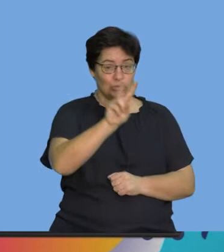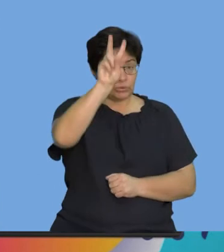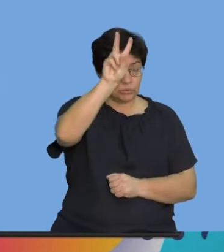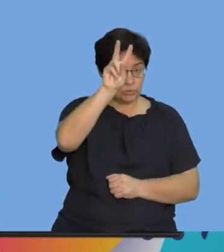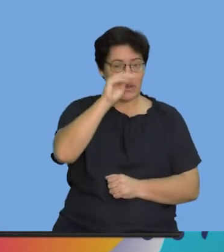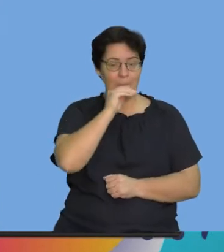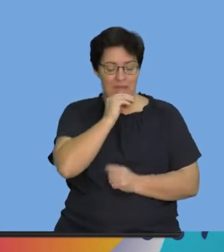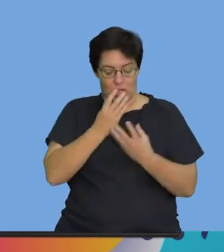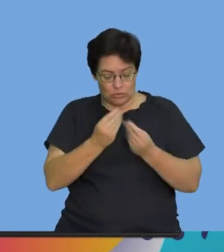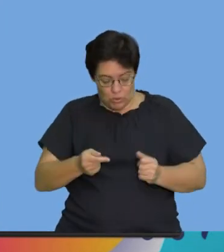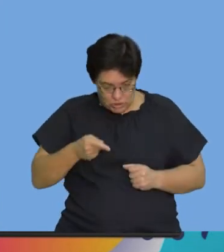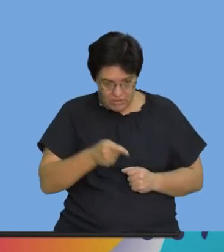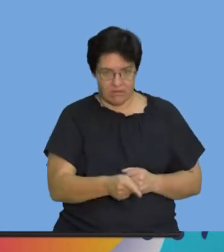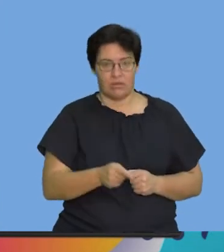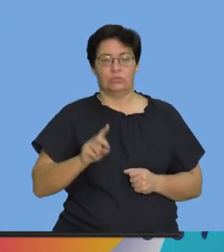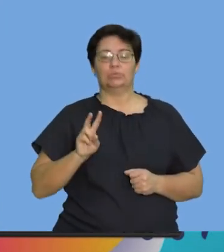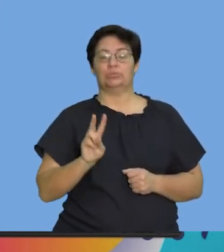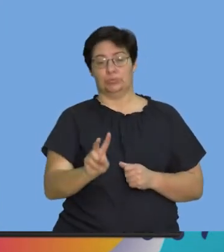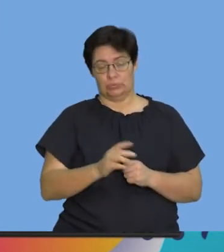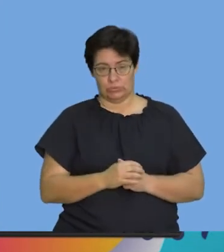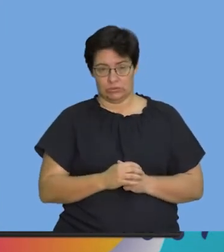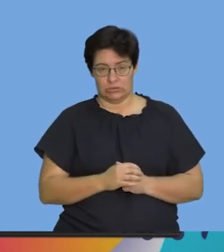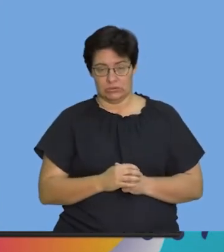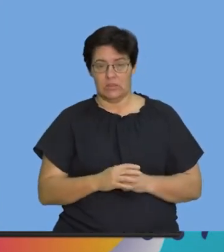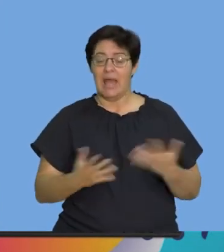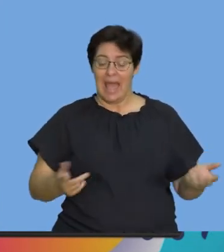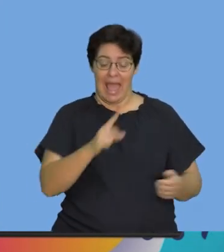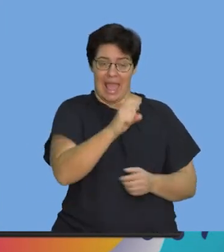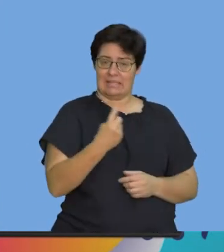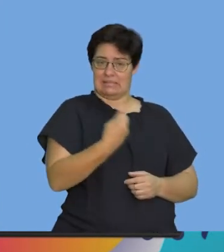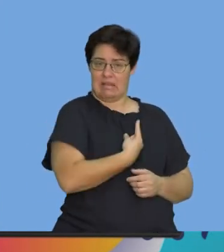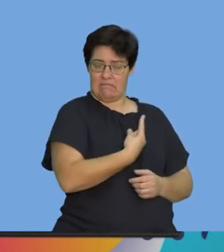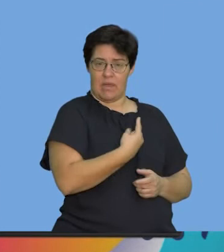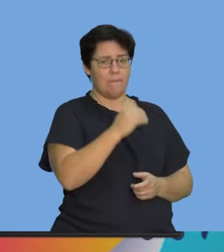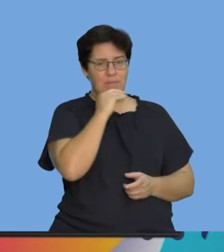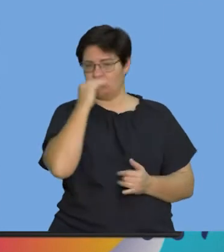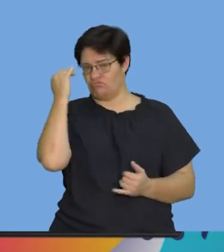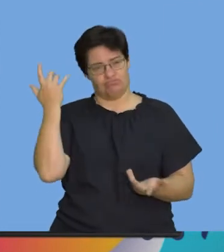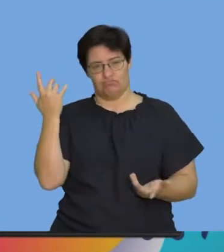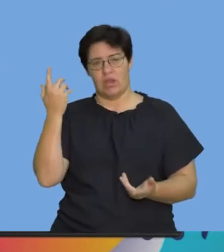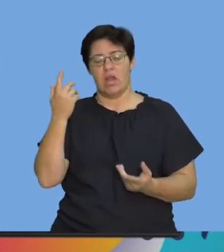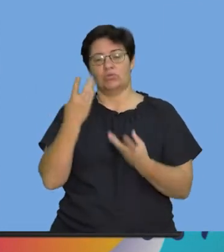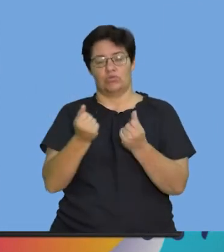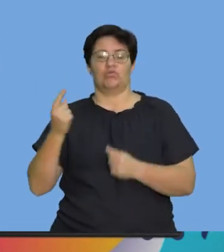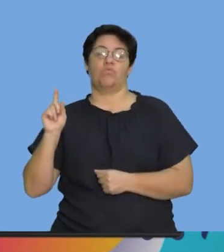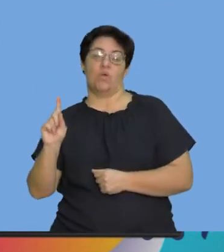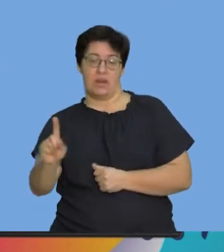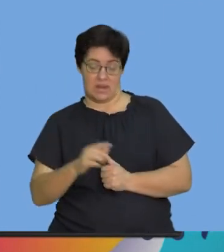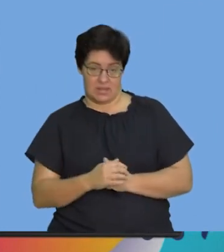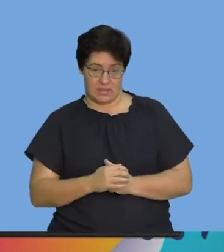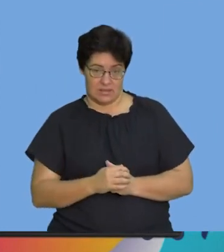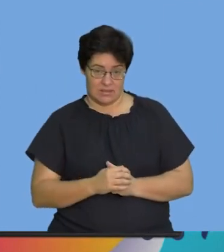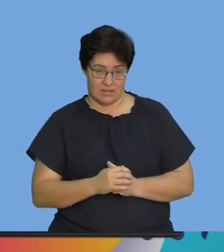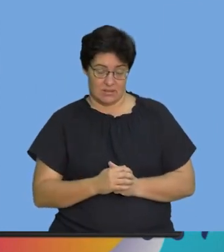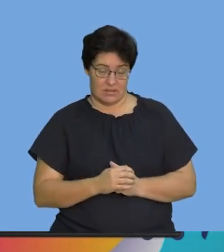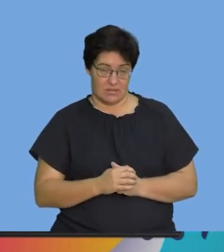that my solutions will be 2. If I have x on its own, then my solution will be 1. So please understand that. And then